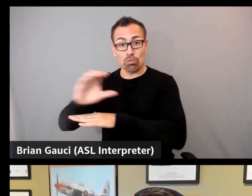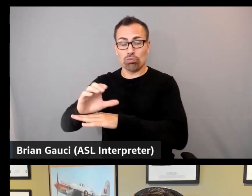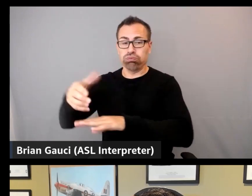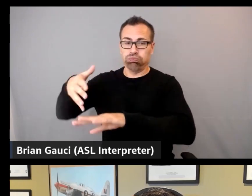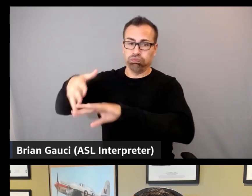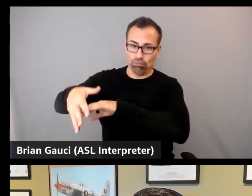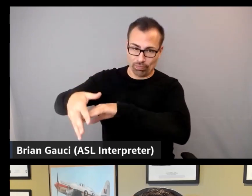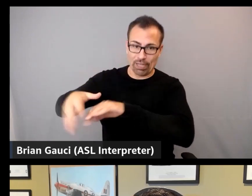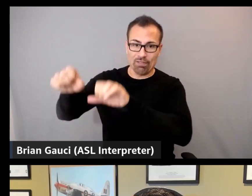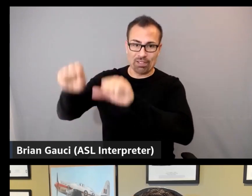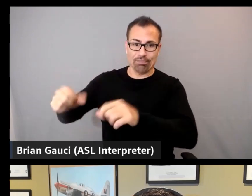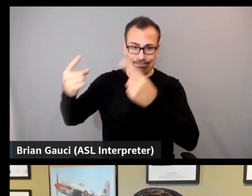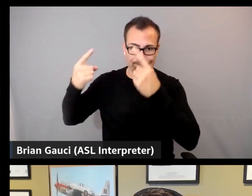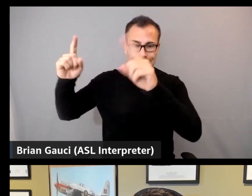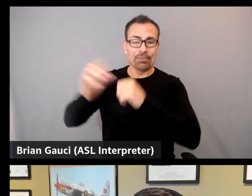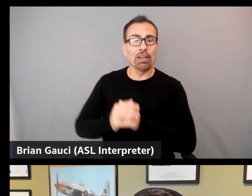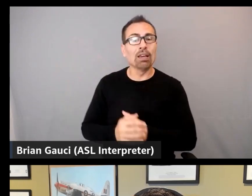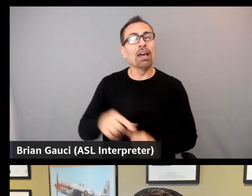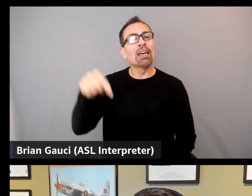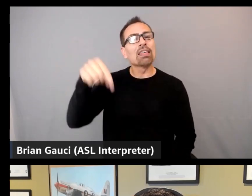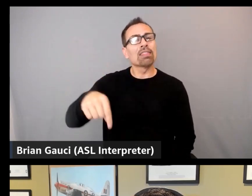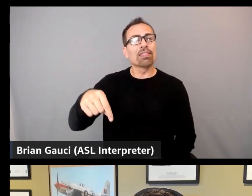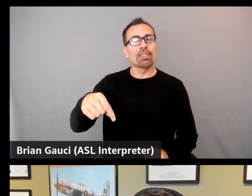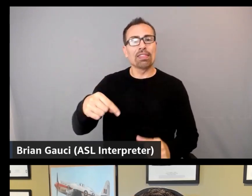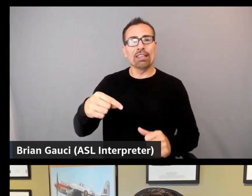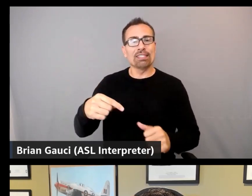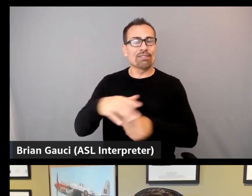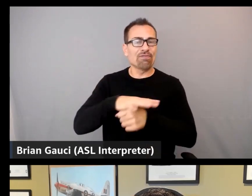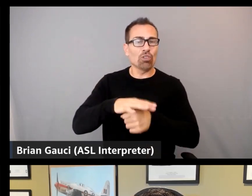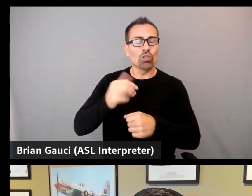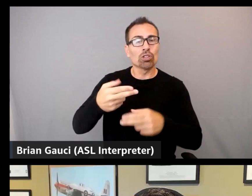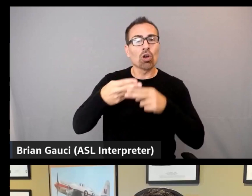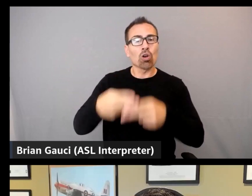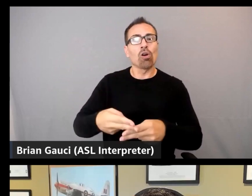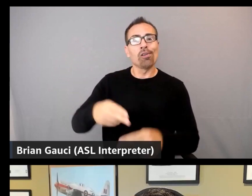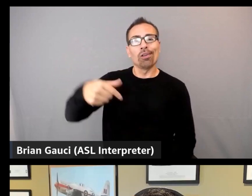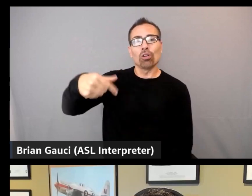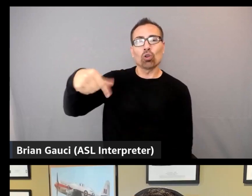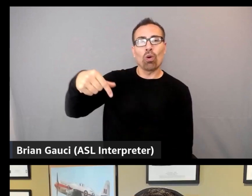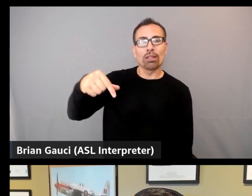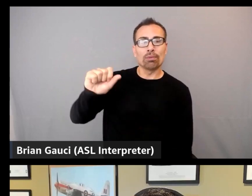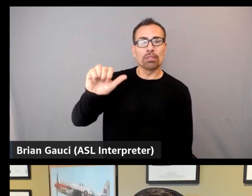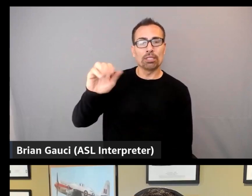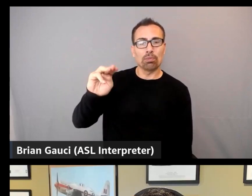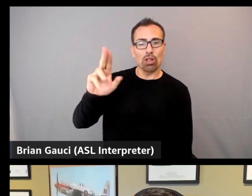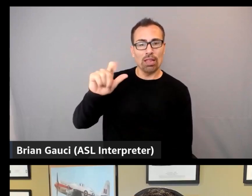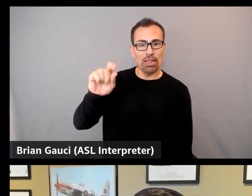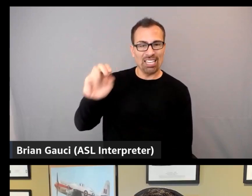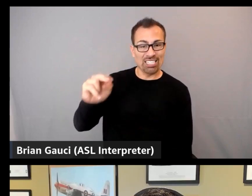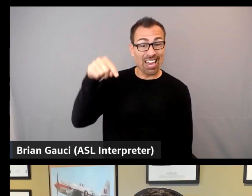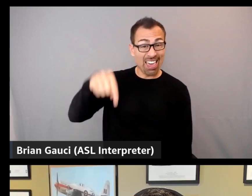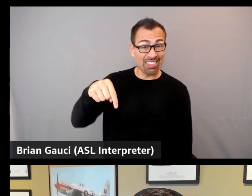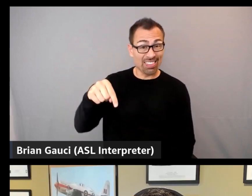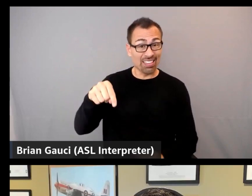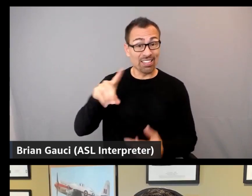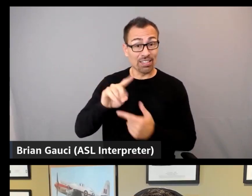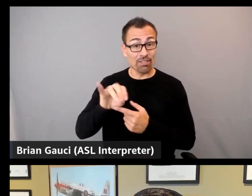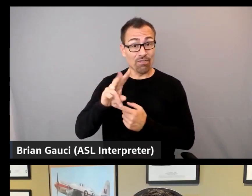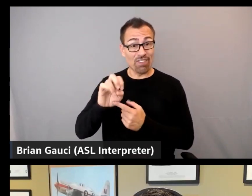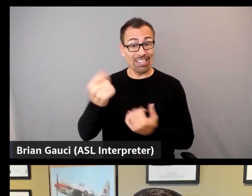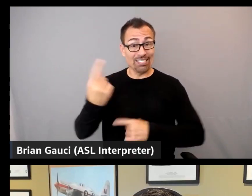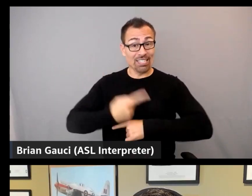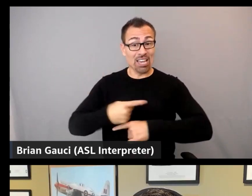quantum simulation, and the device we're talking about today, this QuEra device, is a special purpose quantum simulator.